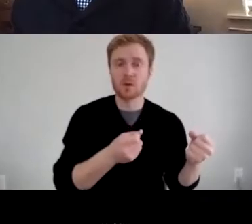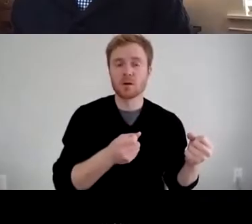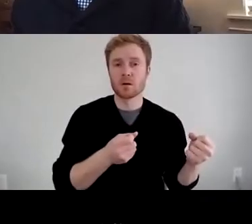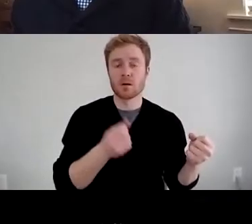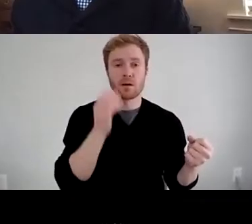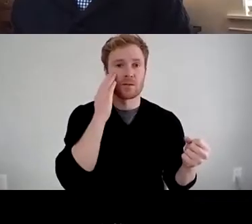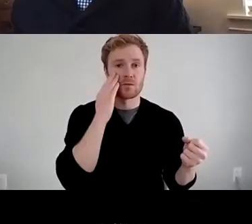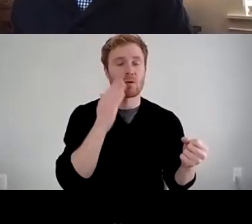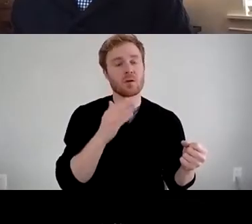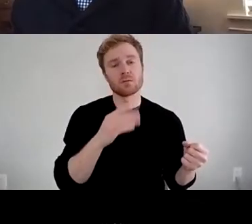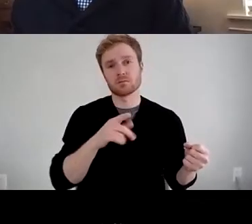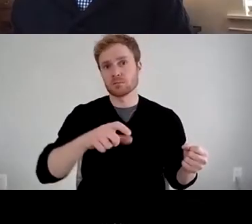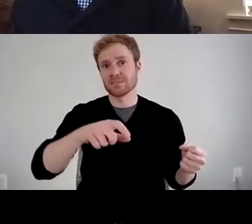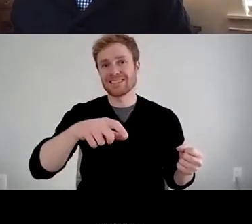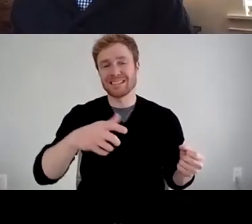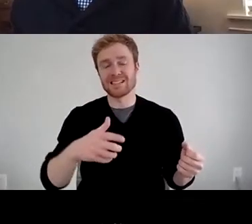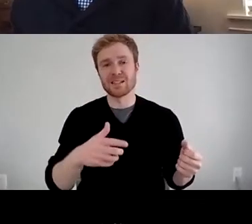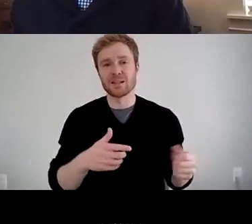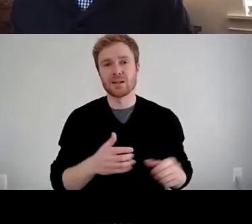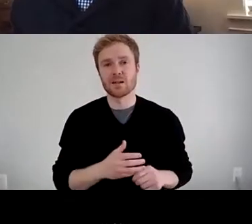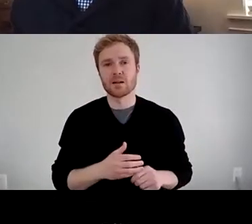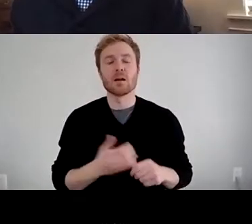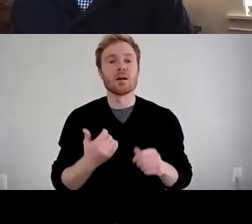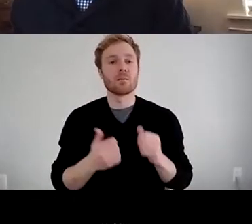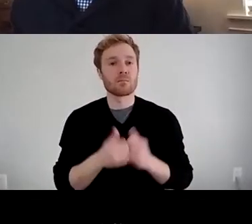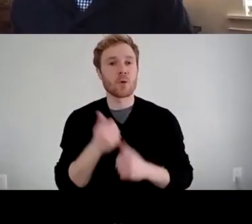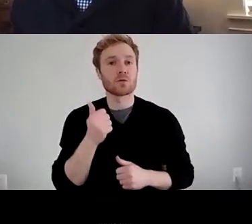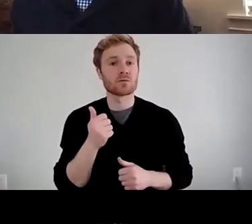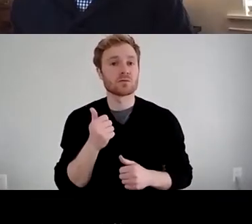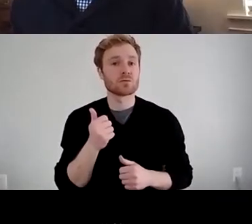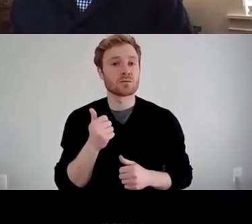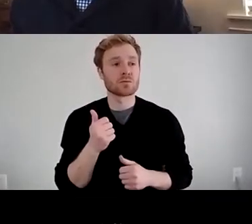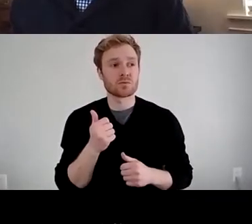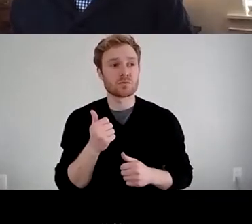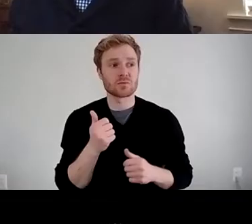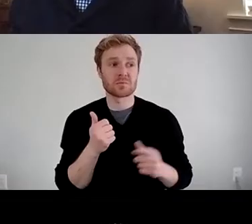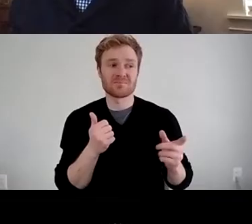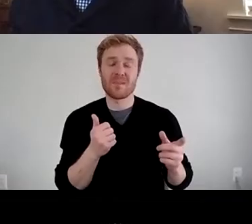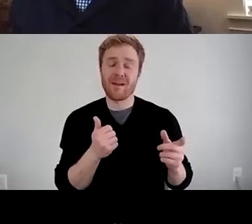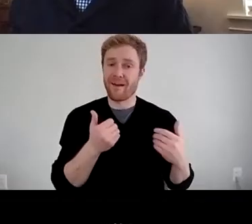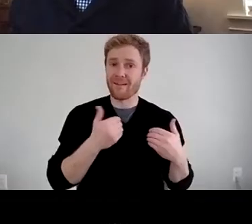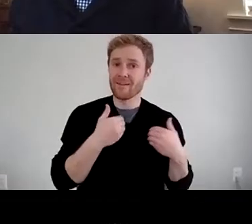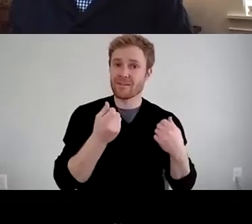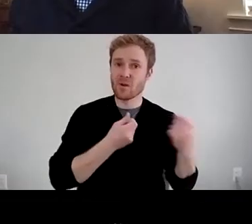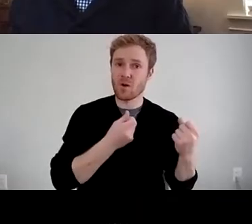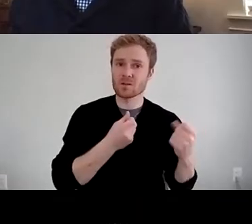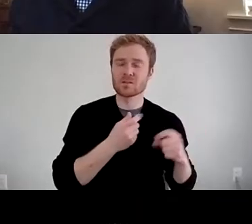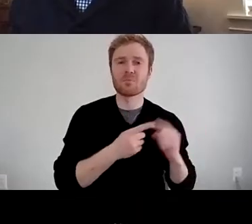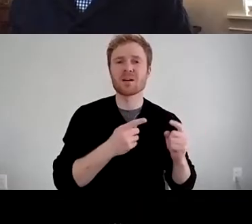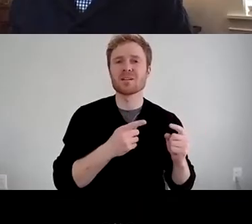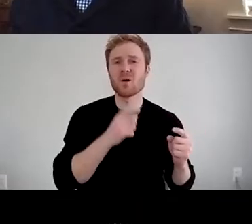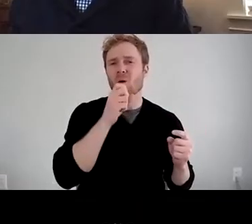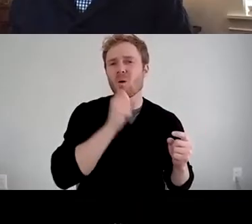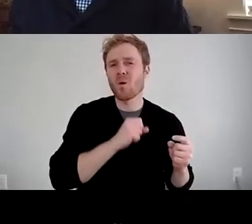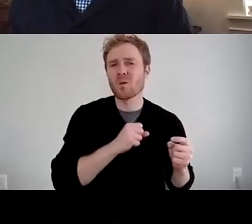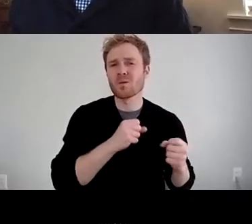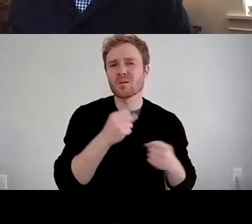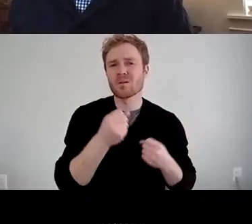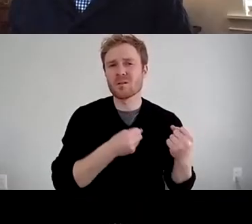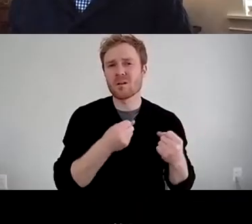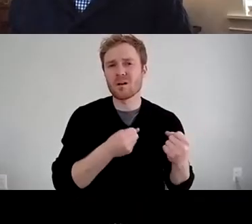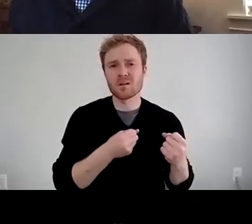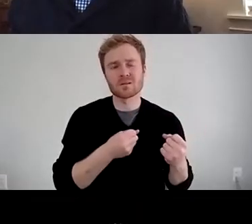structure of the board. I did ask about the police vehicles as well, but I also asked the administration, and I just want council to know that I continued the conversation